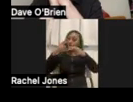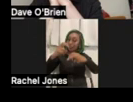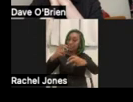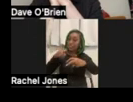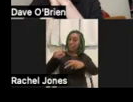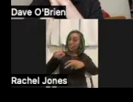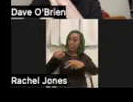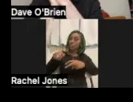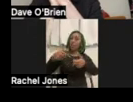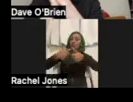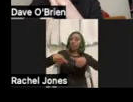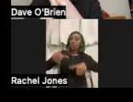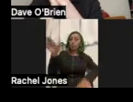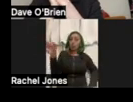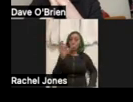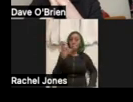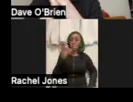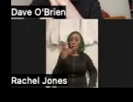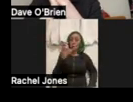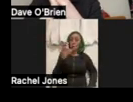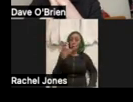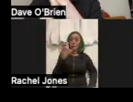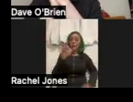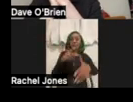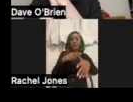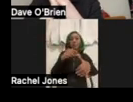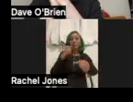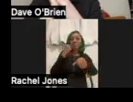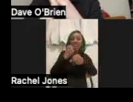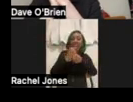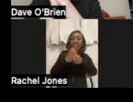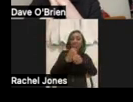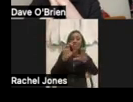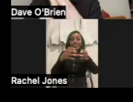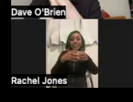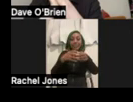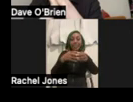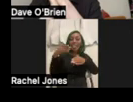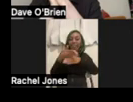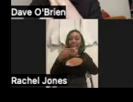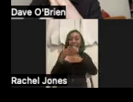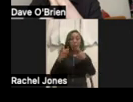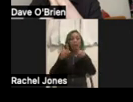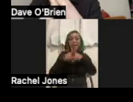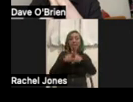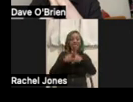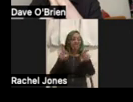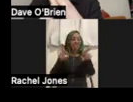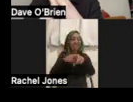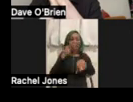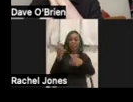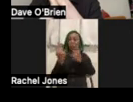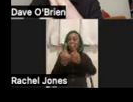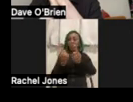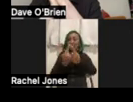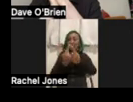resource. I think agency and labor are really kind of two sides of the same coin. And I think that often in